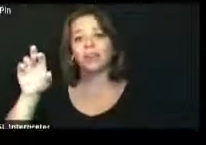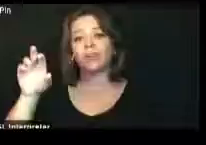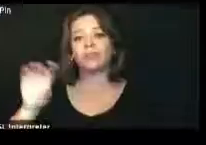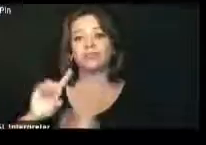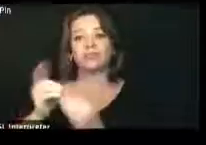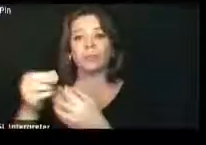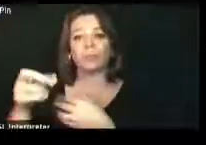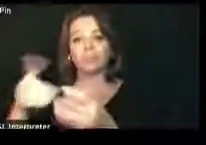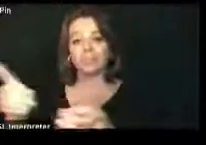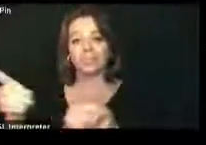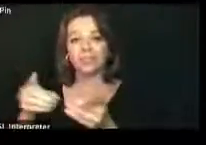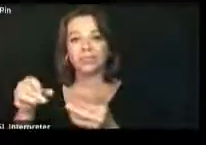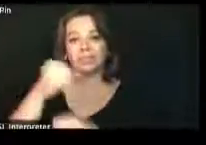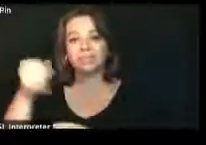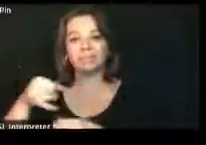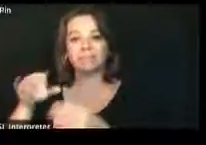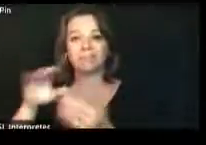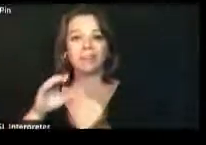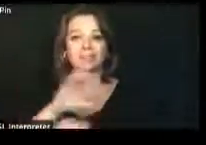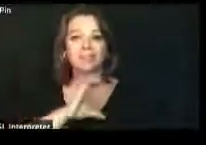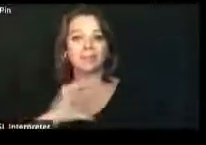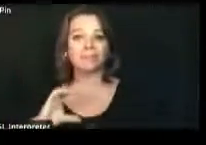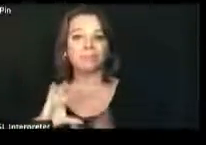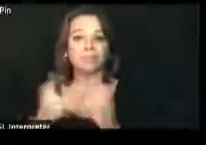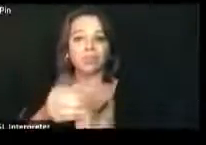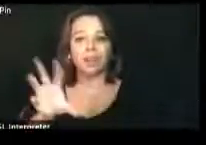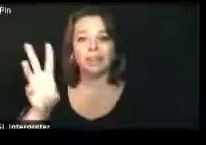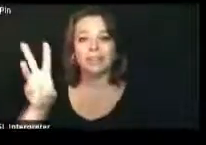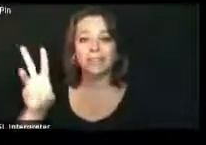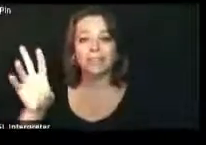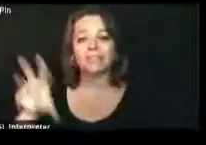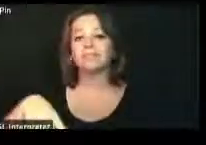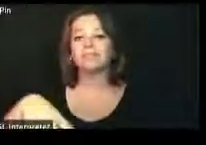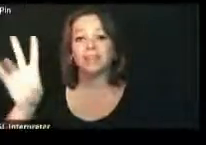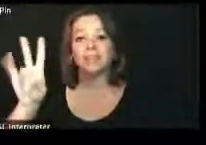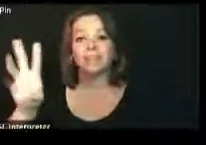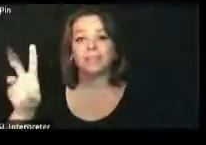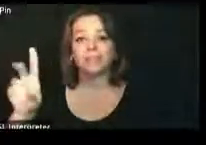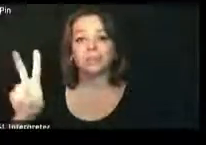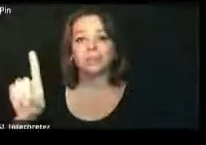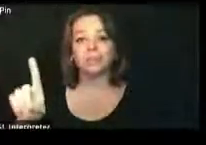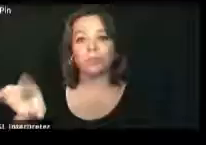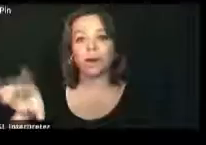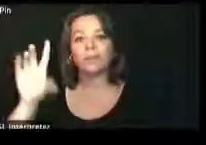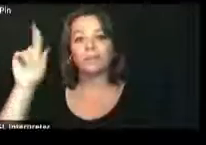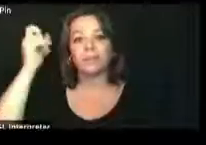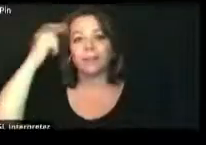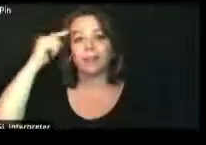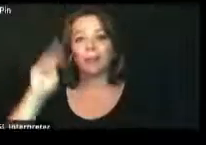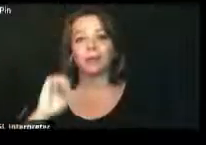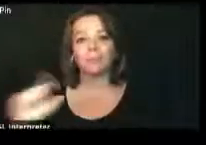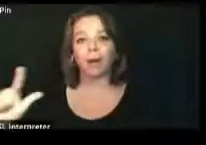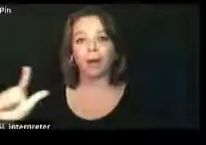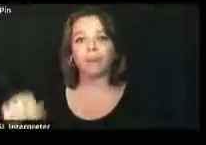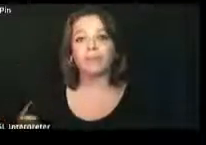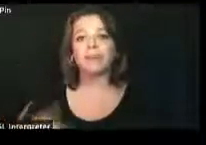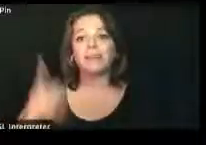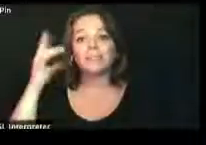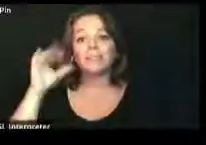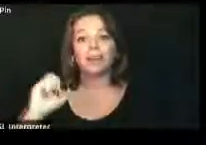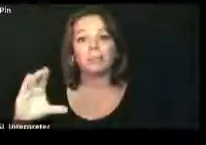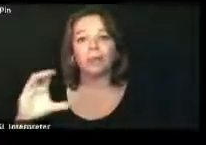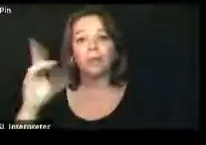721 Capitol Mall, Suite 260, Sacramento, California,